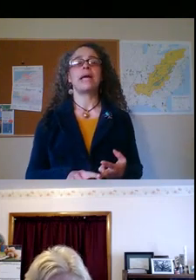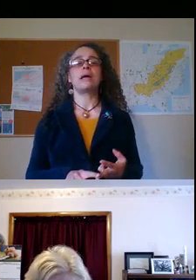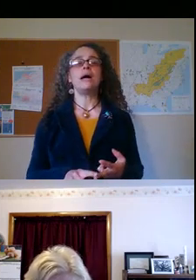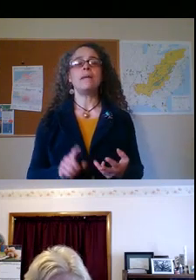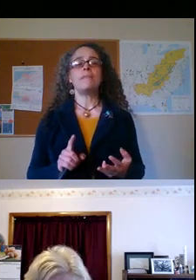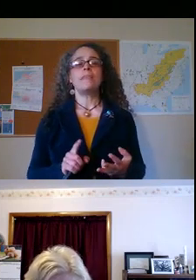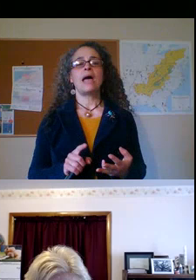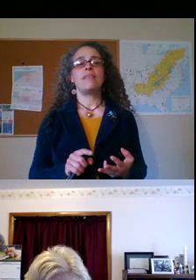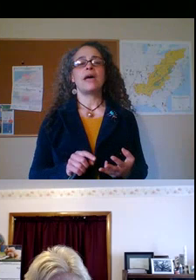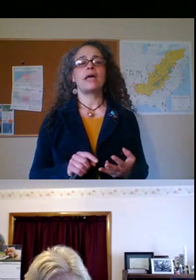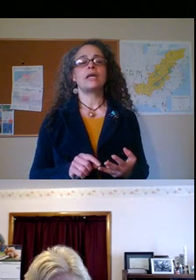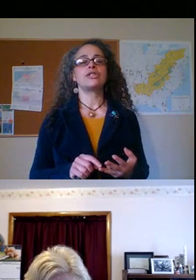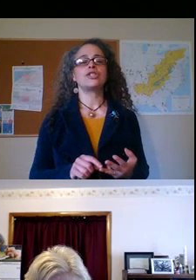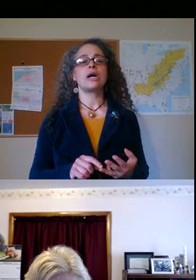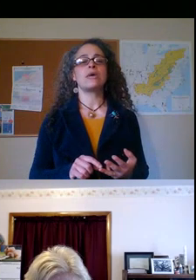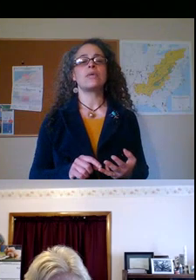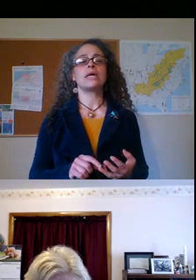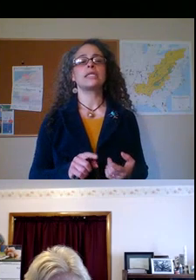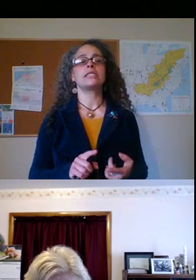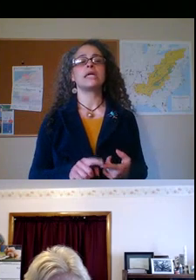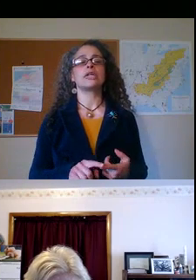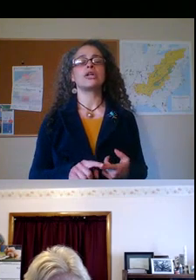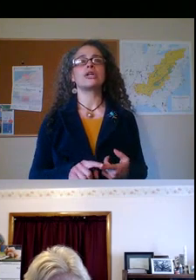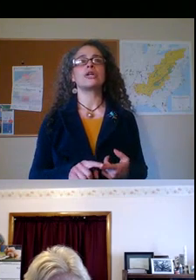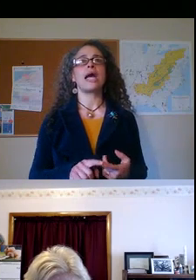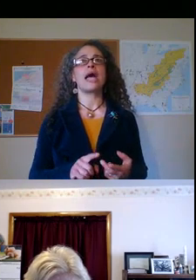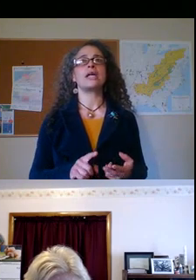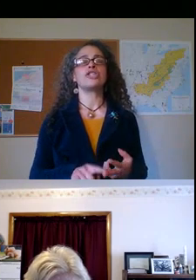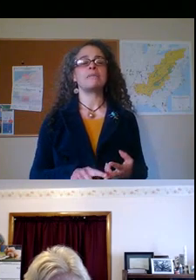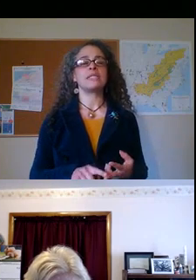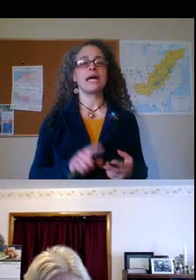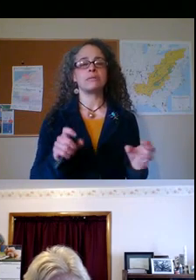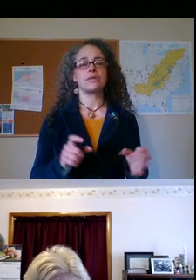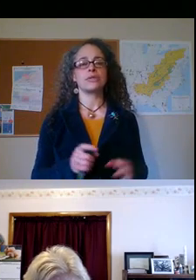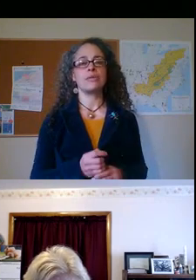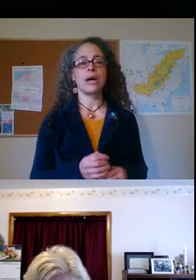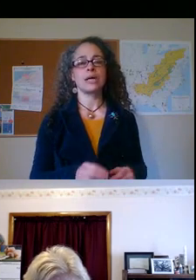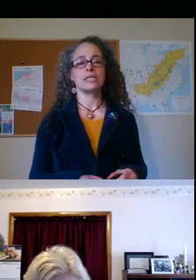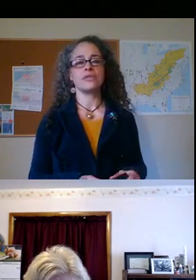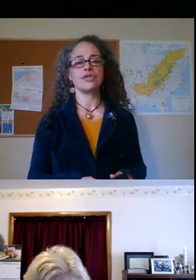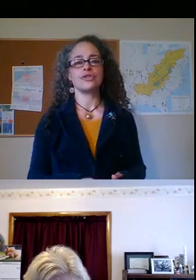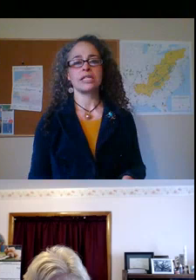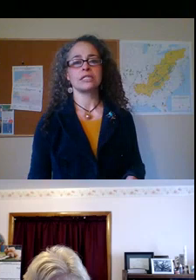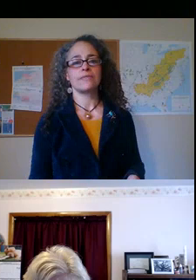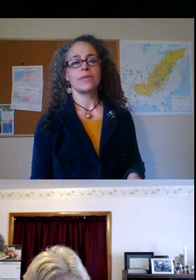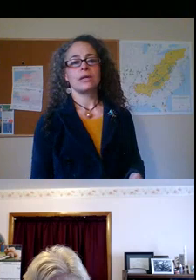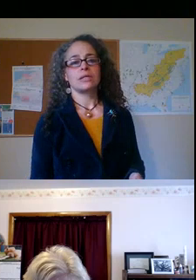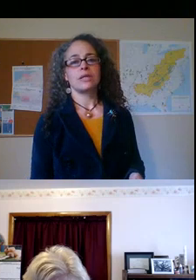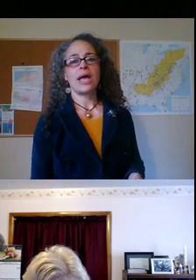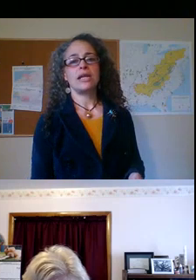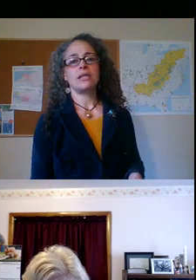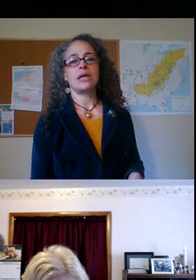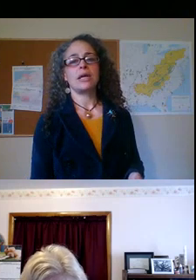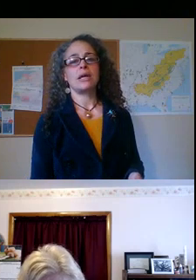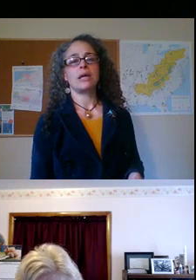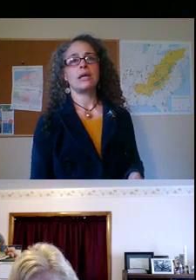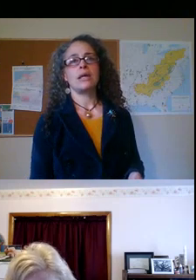and Salamanca. And then in Chautauqua, it's Dunkirk and Jamestown. Those are the pockets of distress.